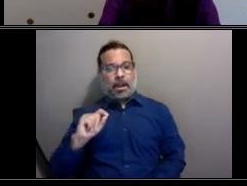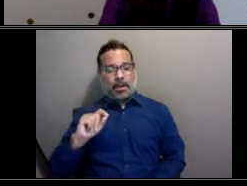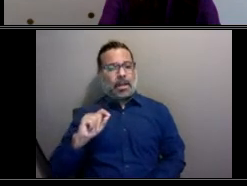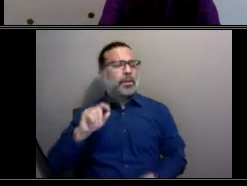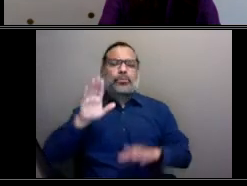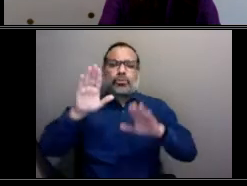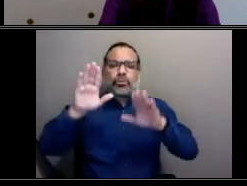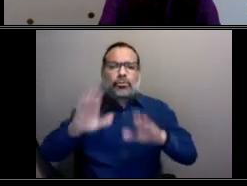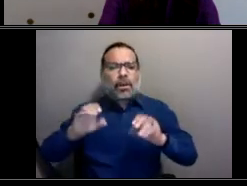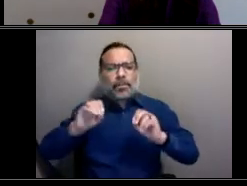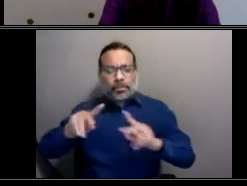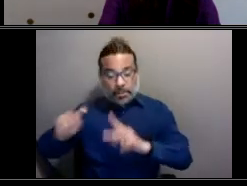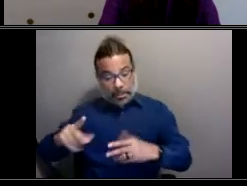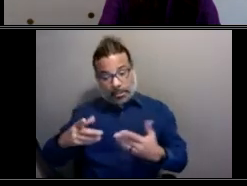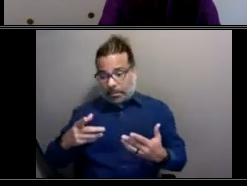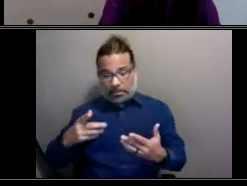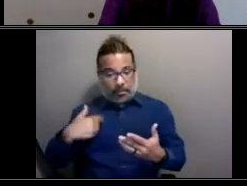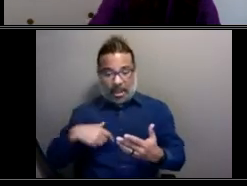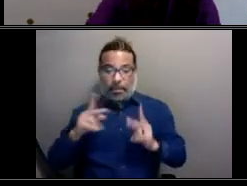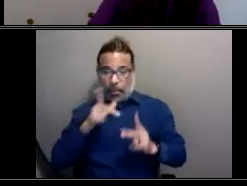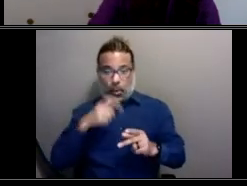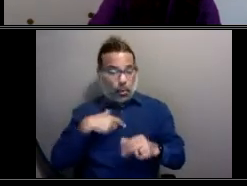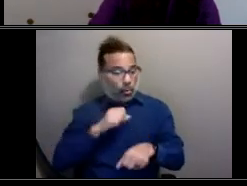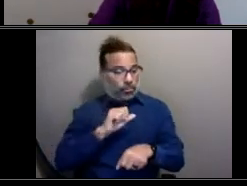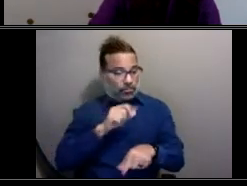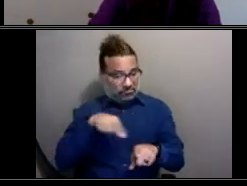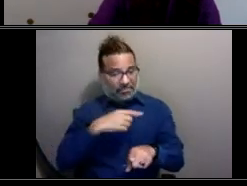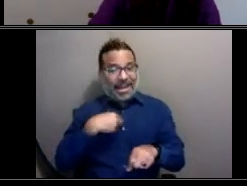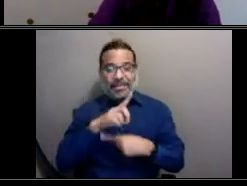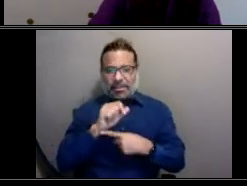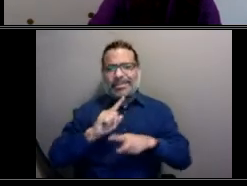opportunities. We have people with disabilities at all steps of the organization,